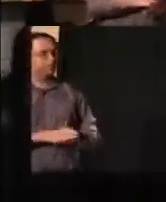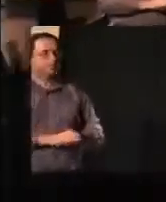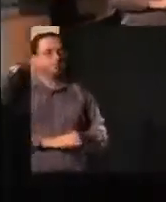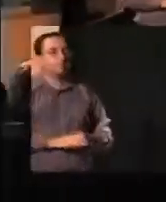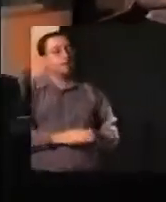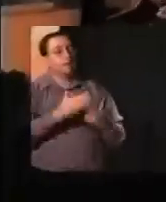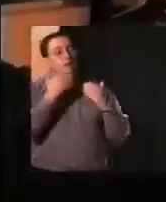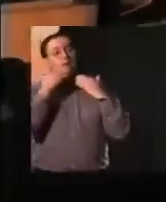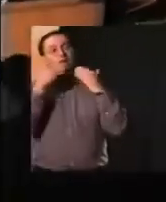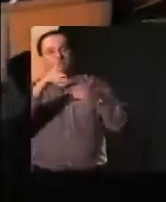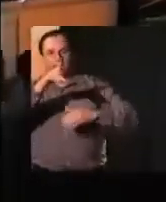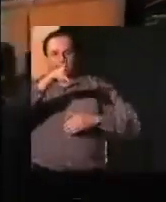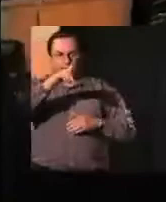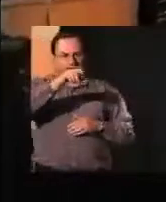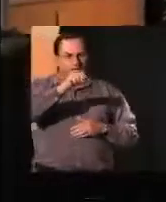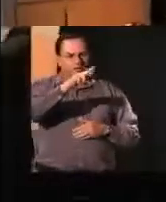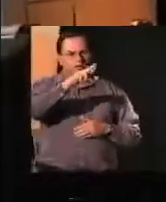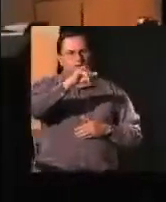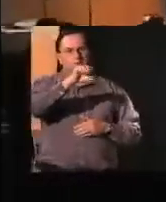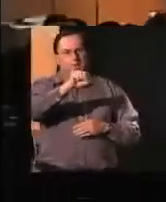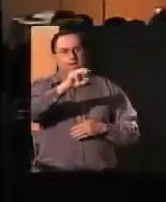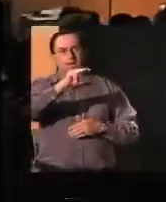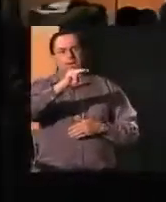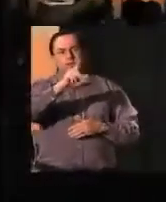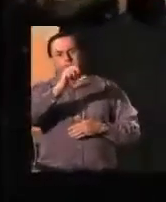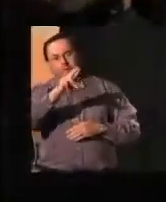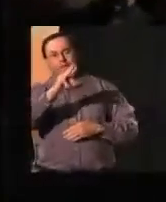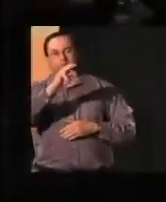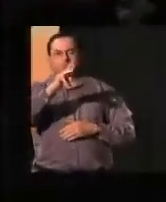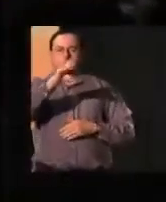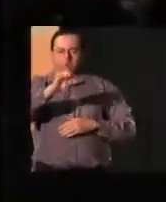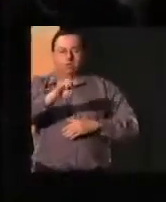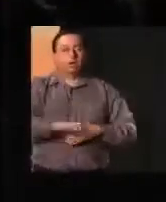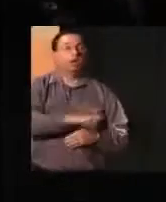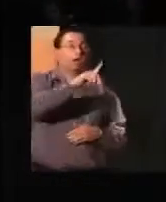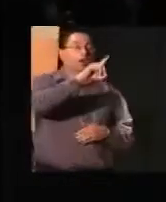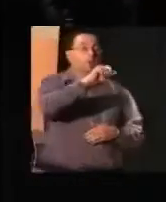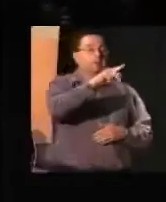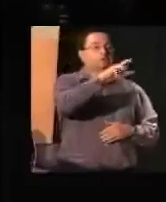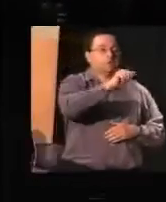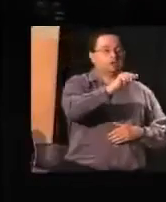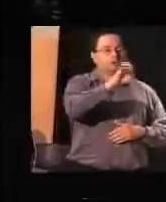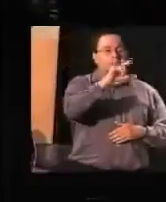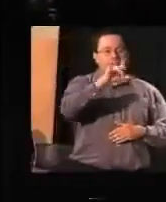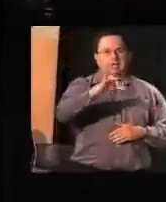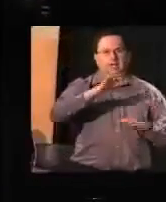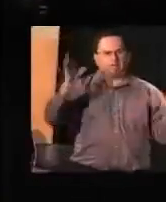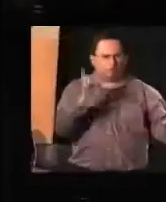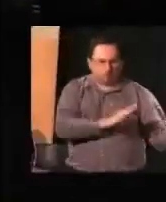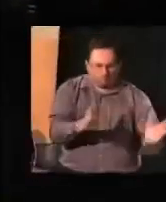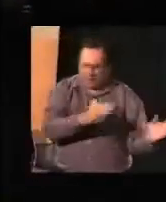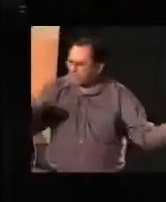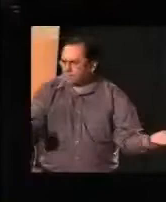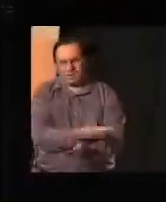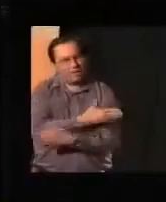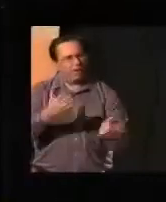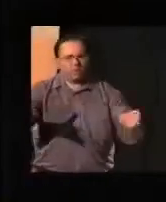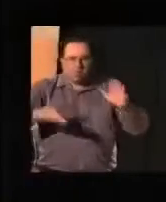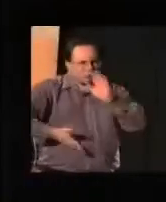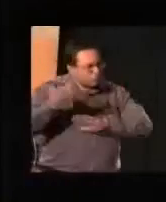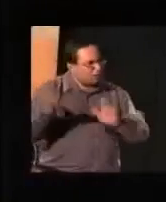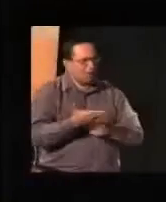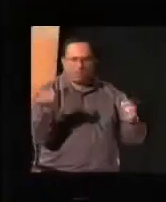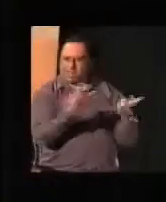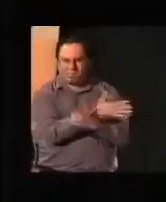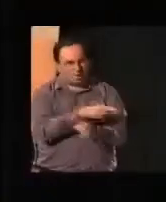Thank you to Paris Master McRae and Patricia Seeley for handling an enormous load of administrative and organizational